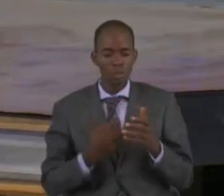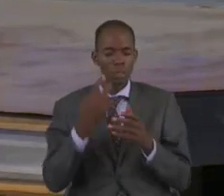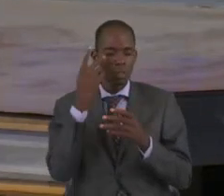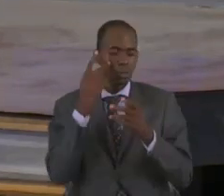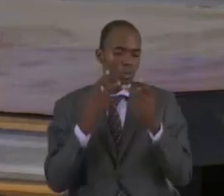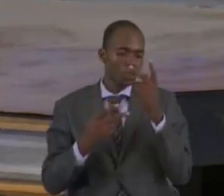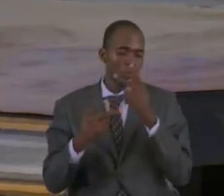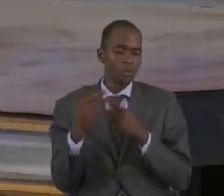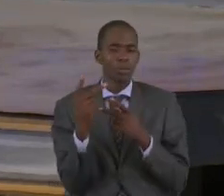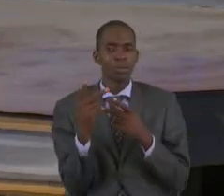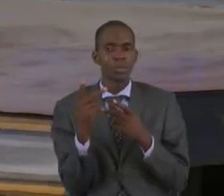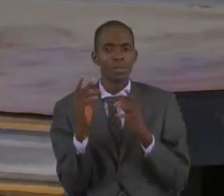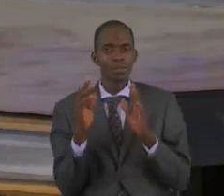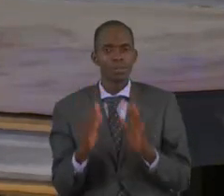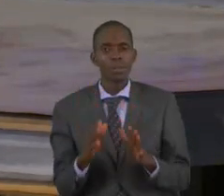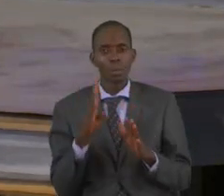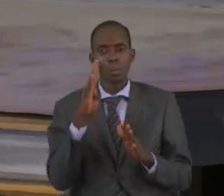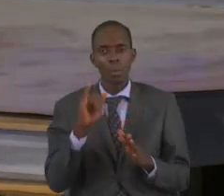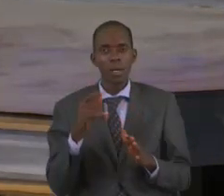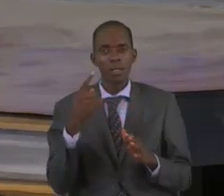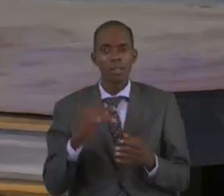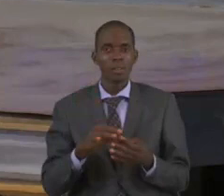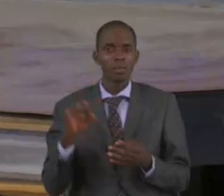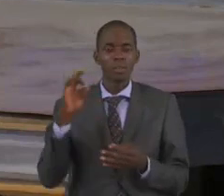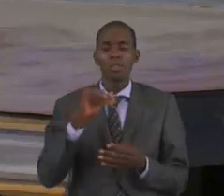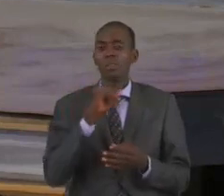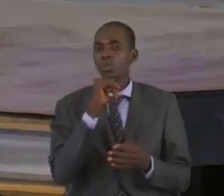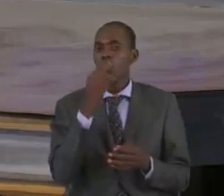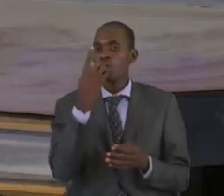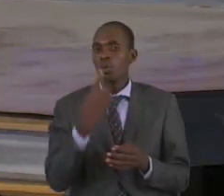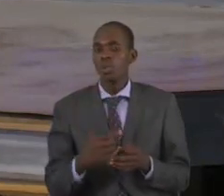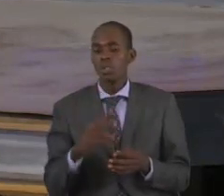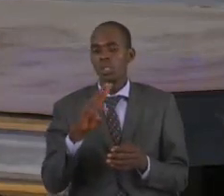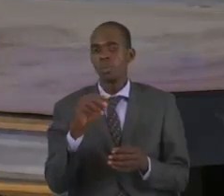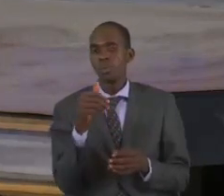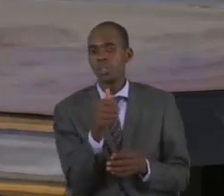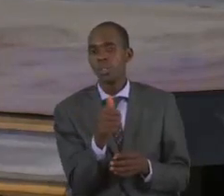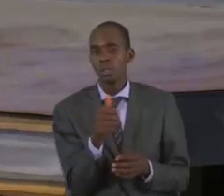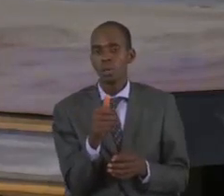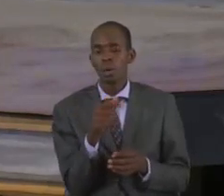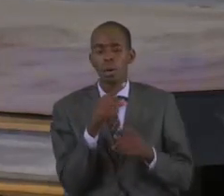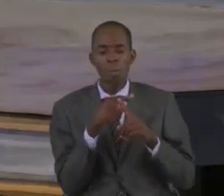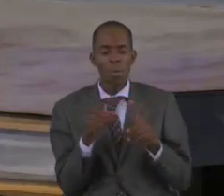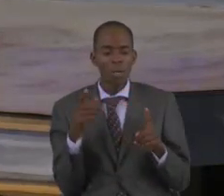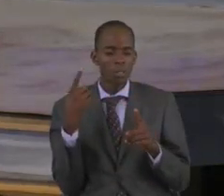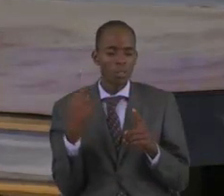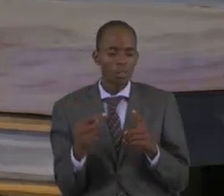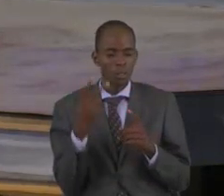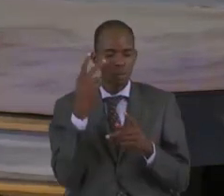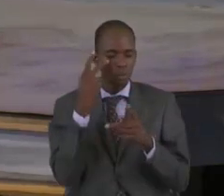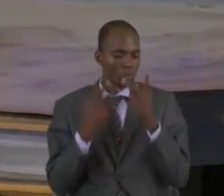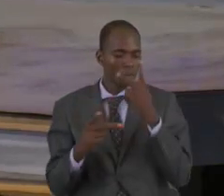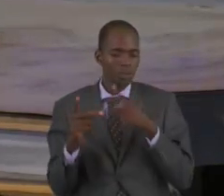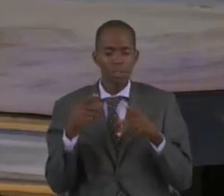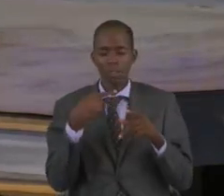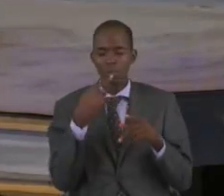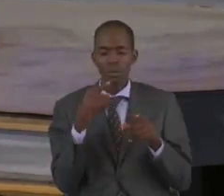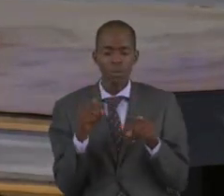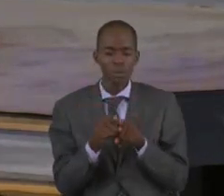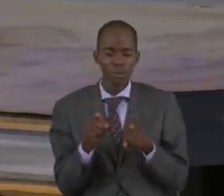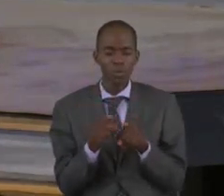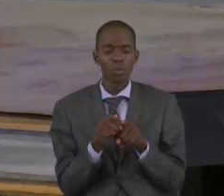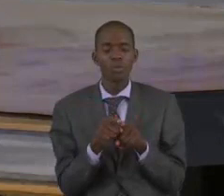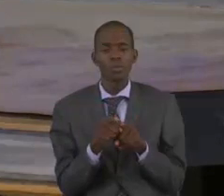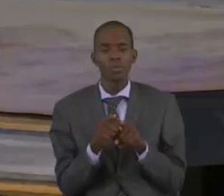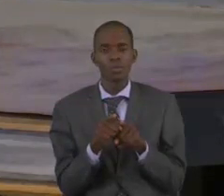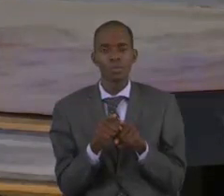prophets by the Spirit, not only himself, the apostles through to the grace of